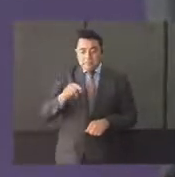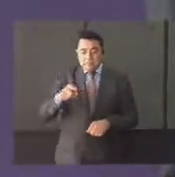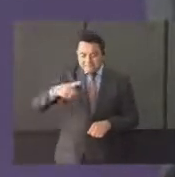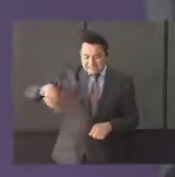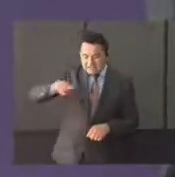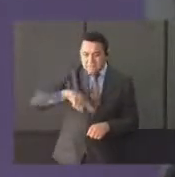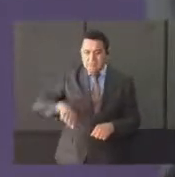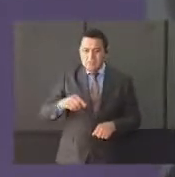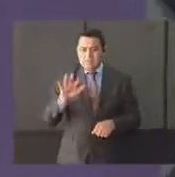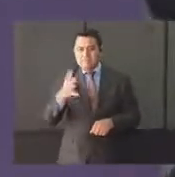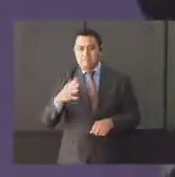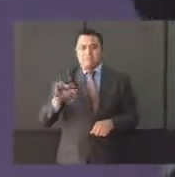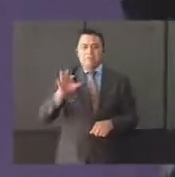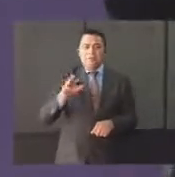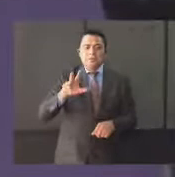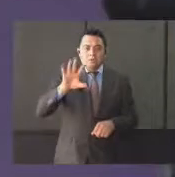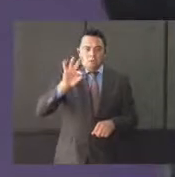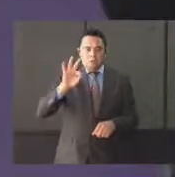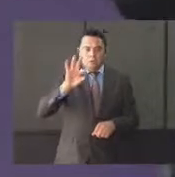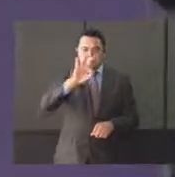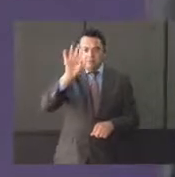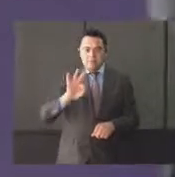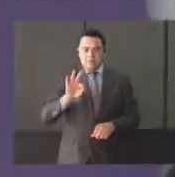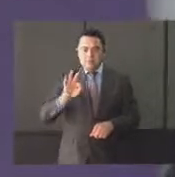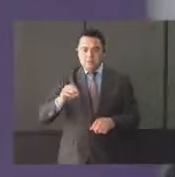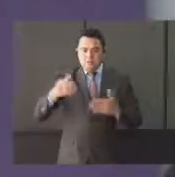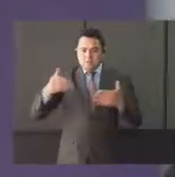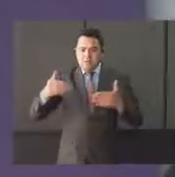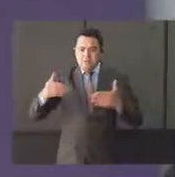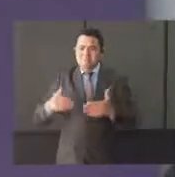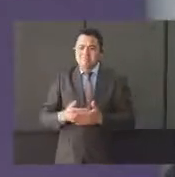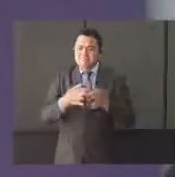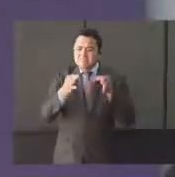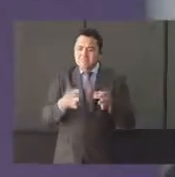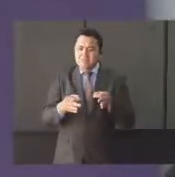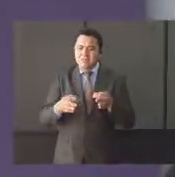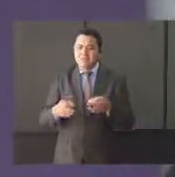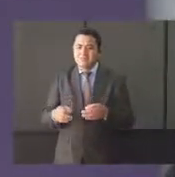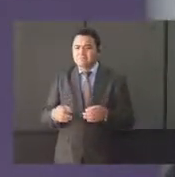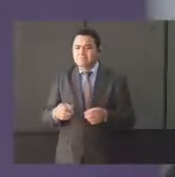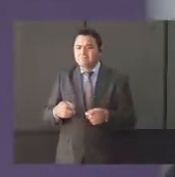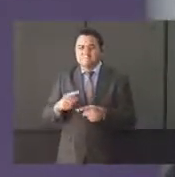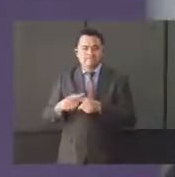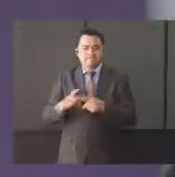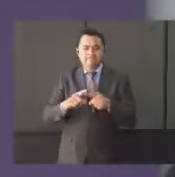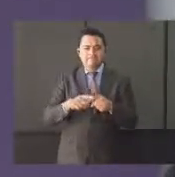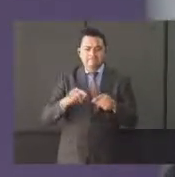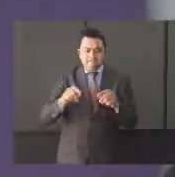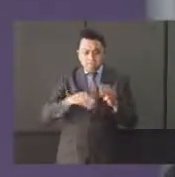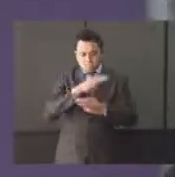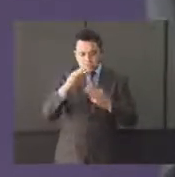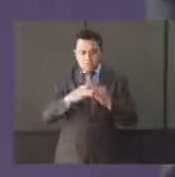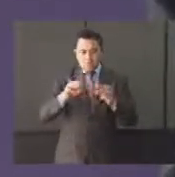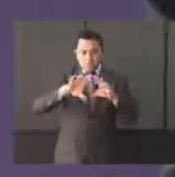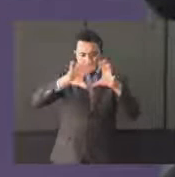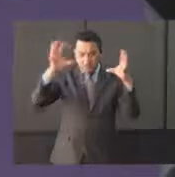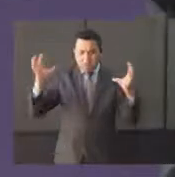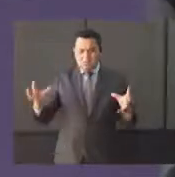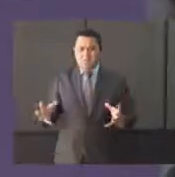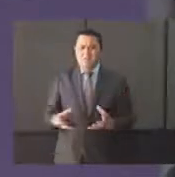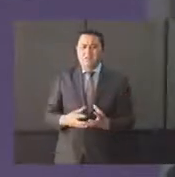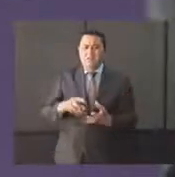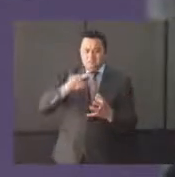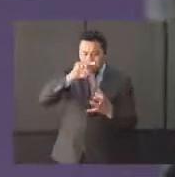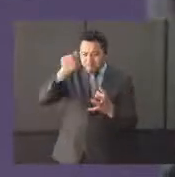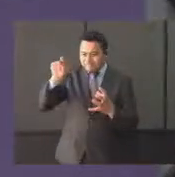for more than 40% of people coming from many different places in the world,